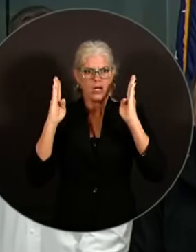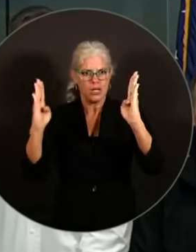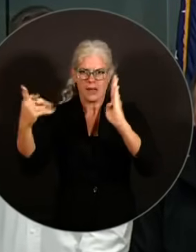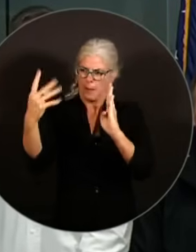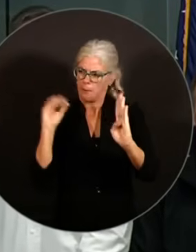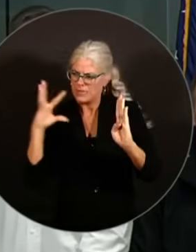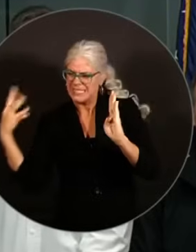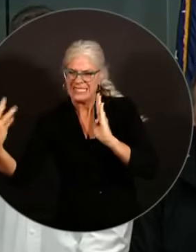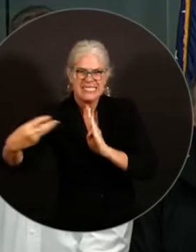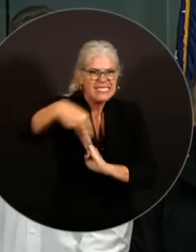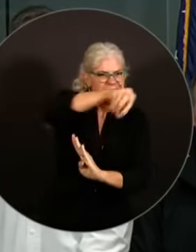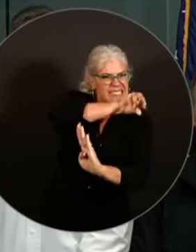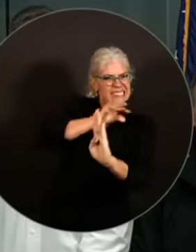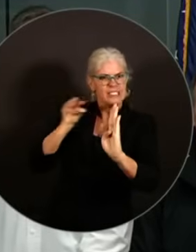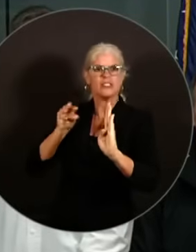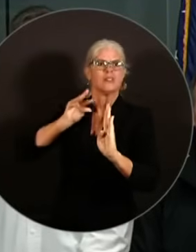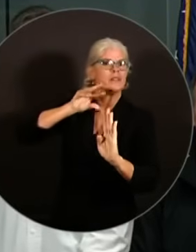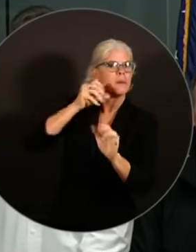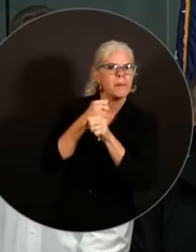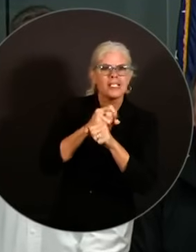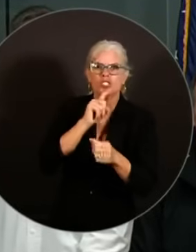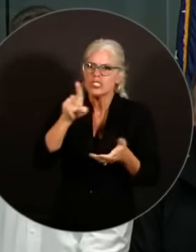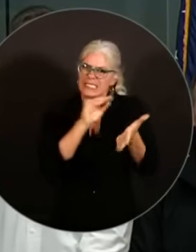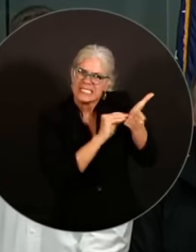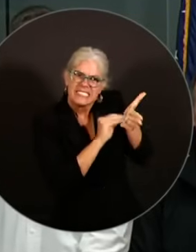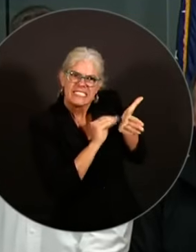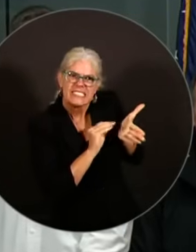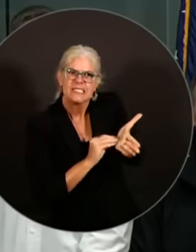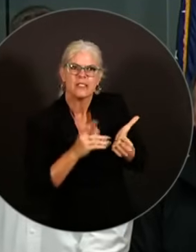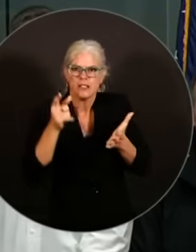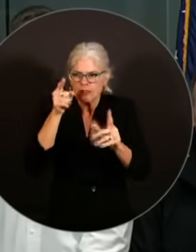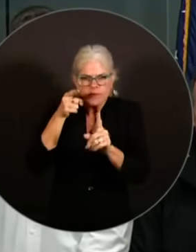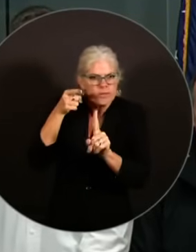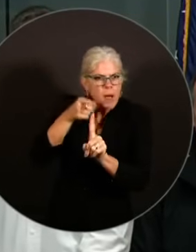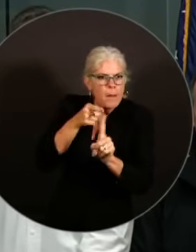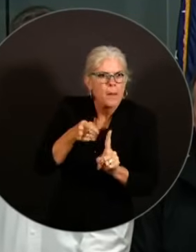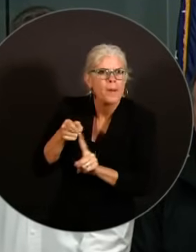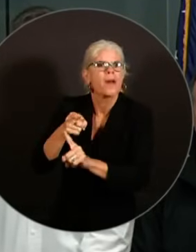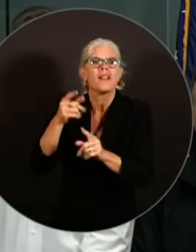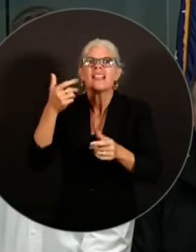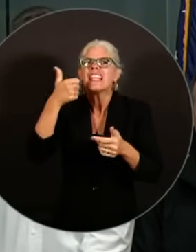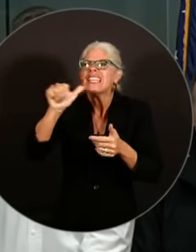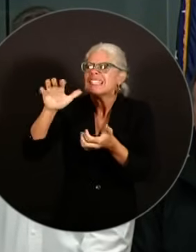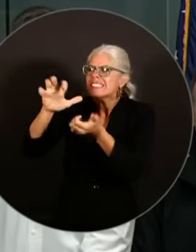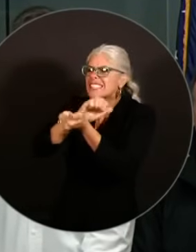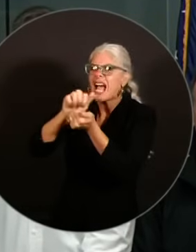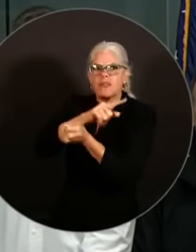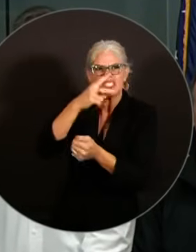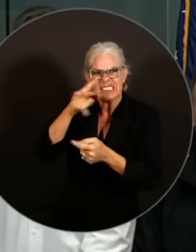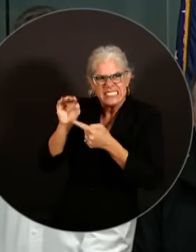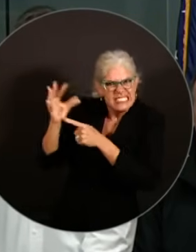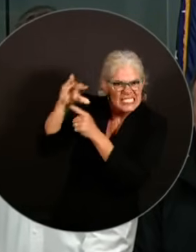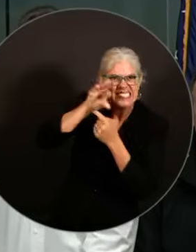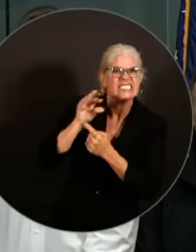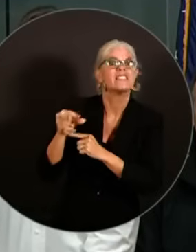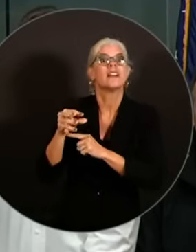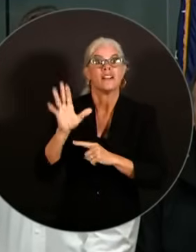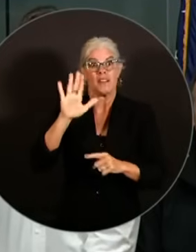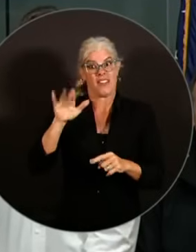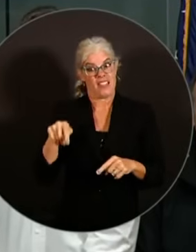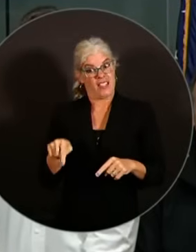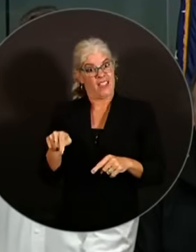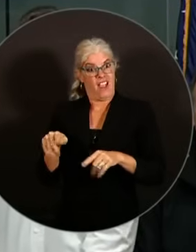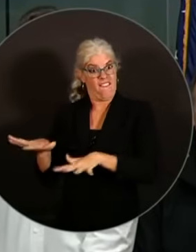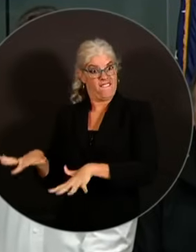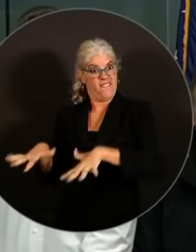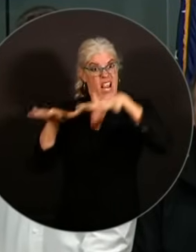house, what are things that you should be documenting? Make sure you're documenting just the physical damages, but then also, since this was a flooding event,